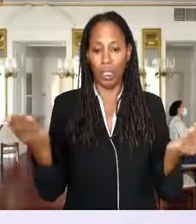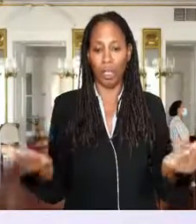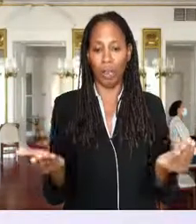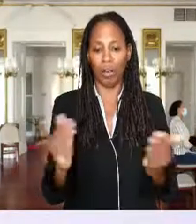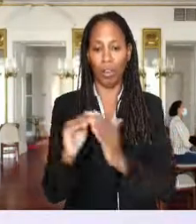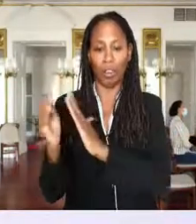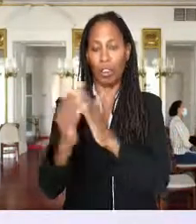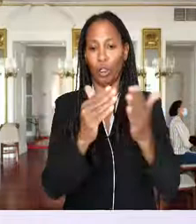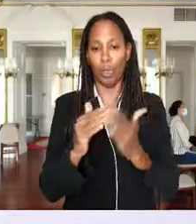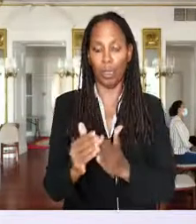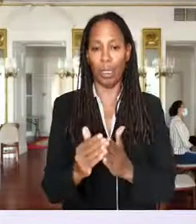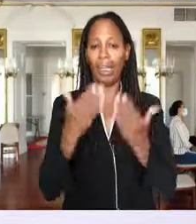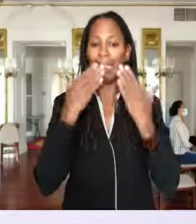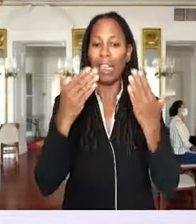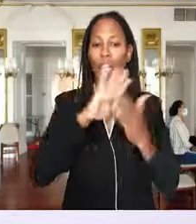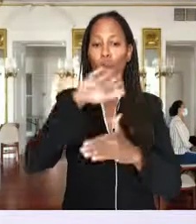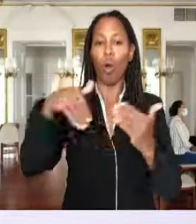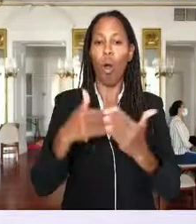take any questions that you have.